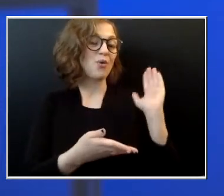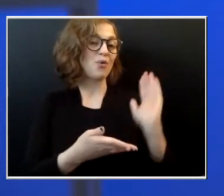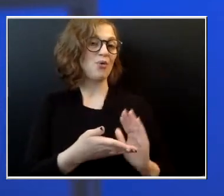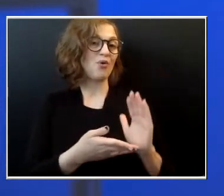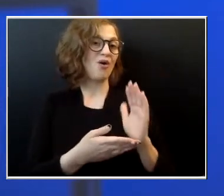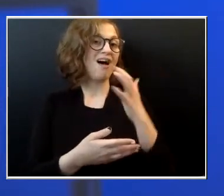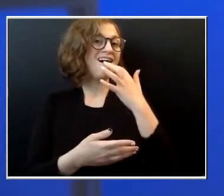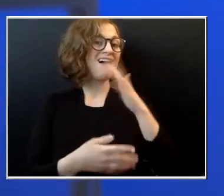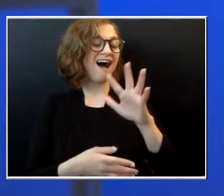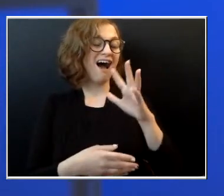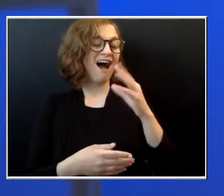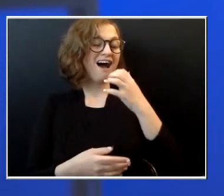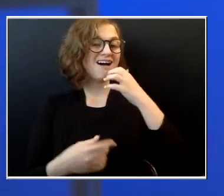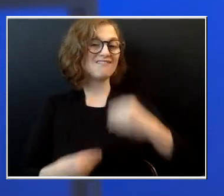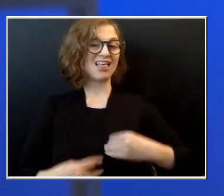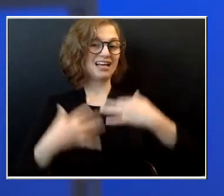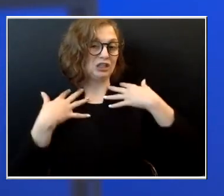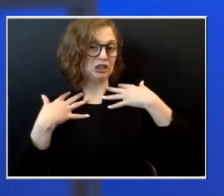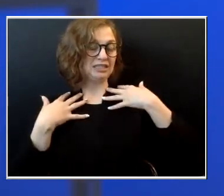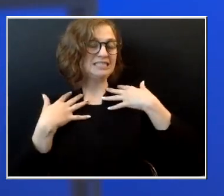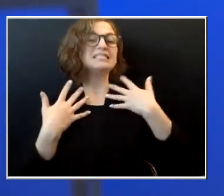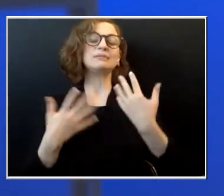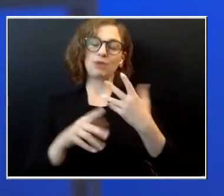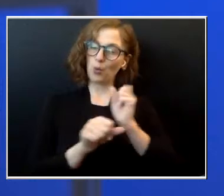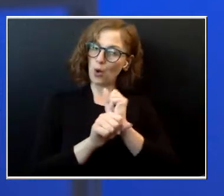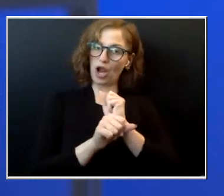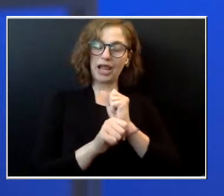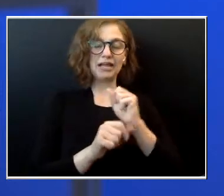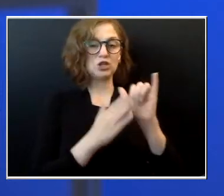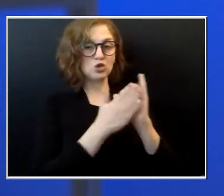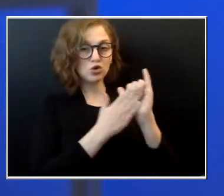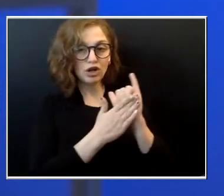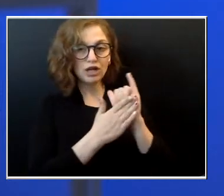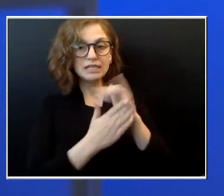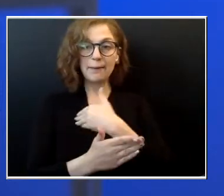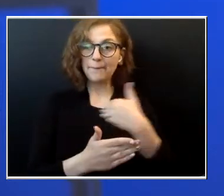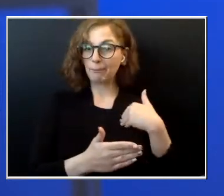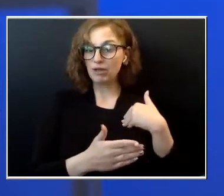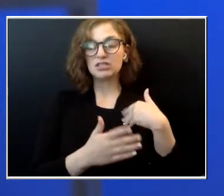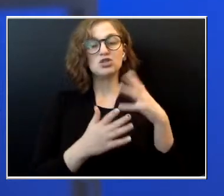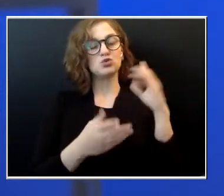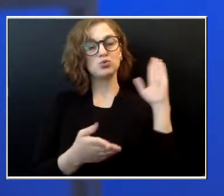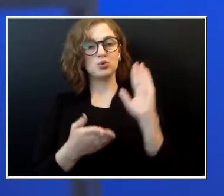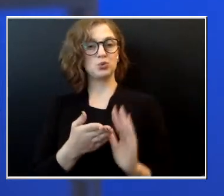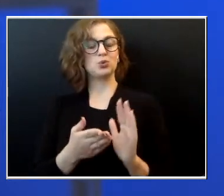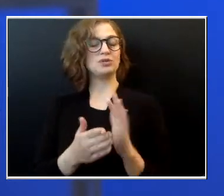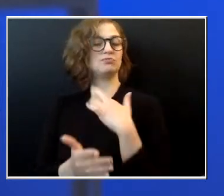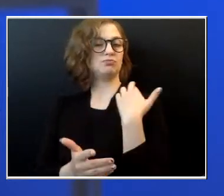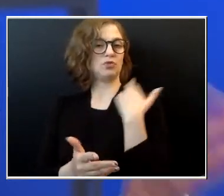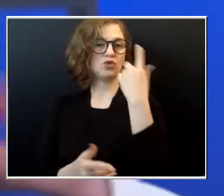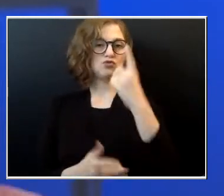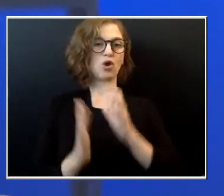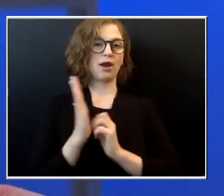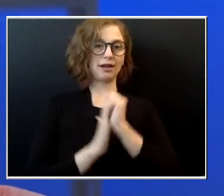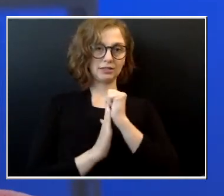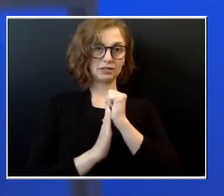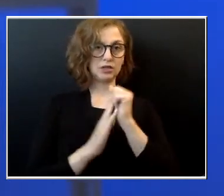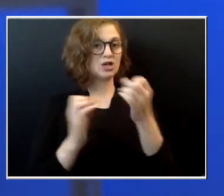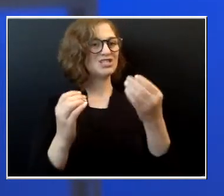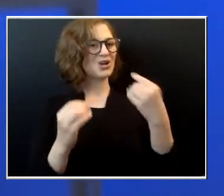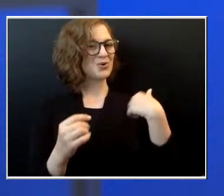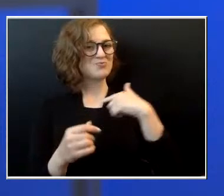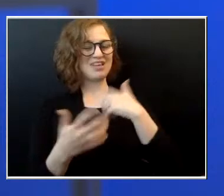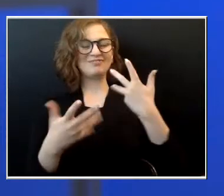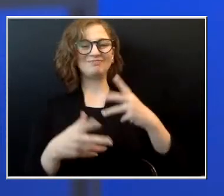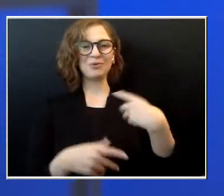uterus to reduce the risk of cancer. So we actually did a pilot study, and I think Amanda,